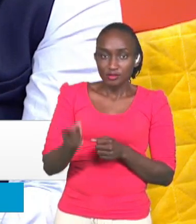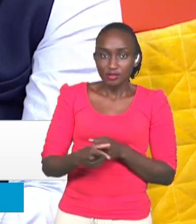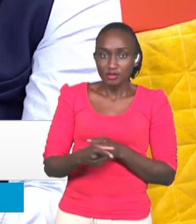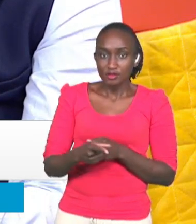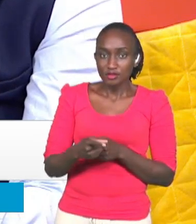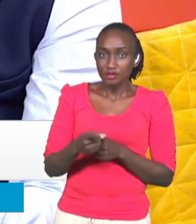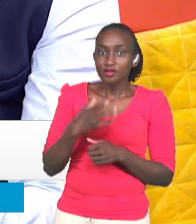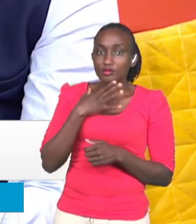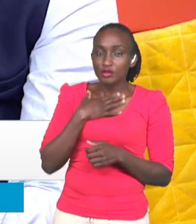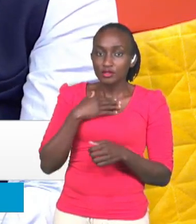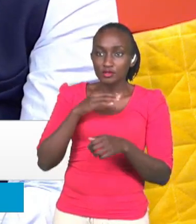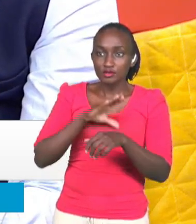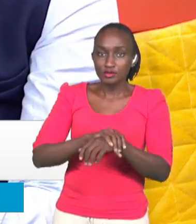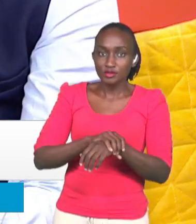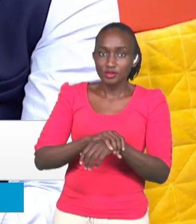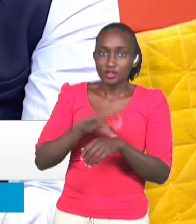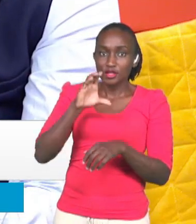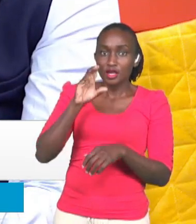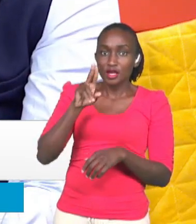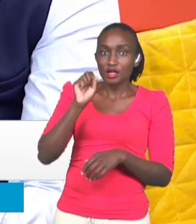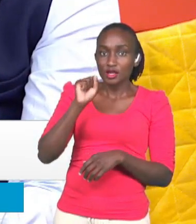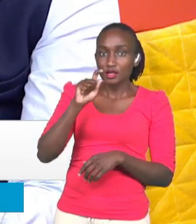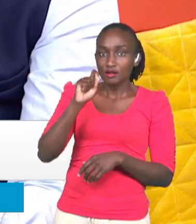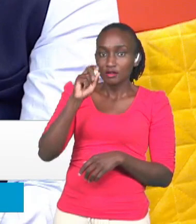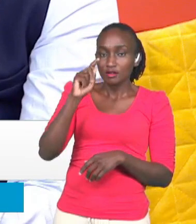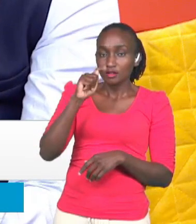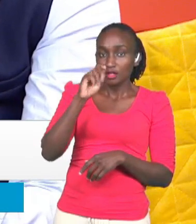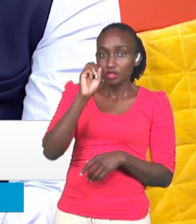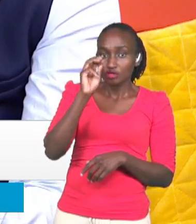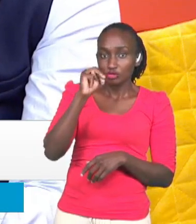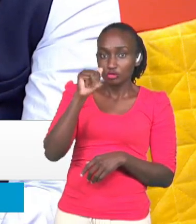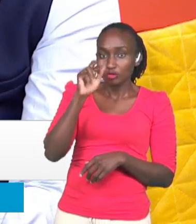he's proposing a customary marriage? And is there a legal,